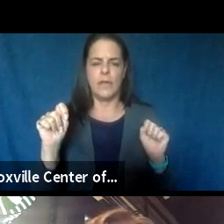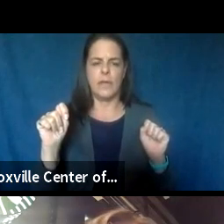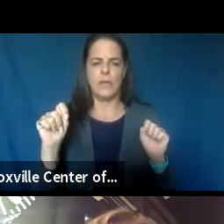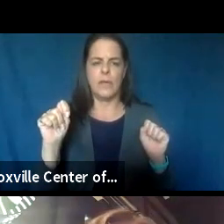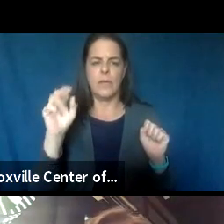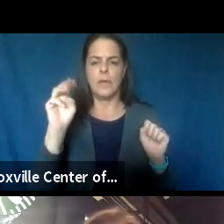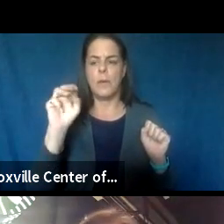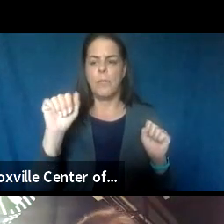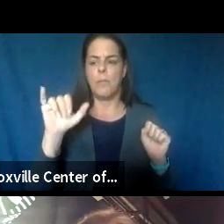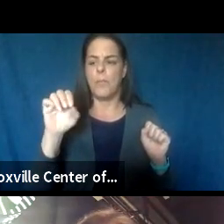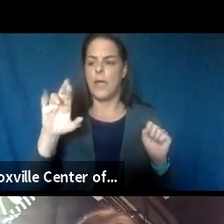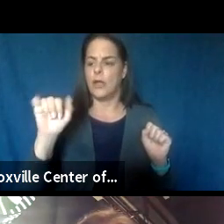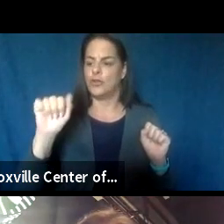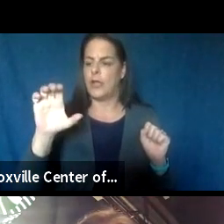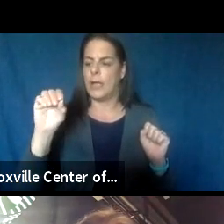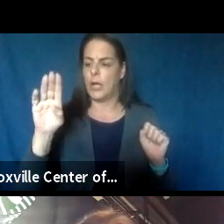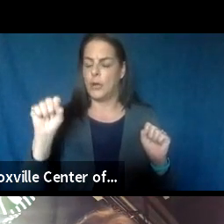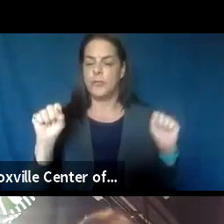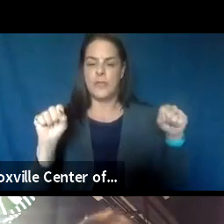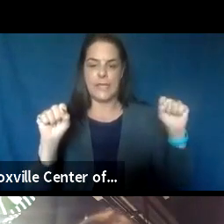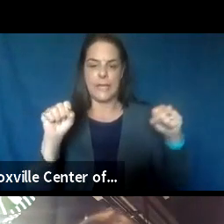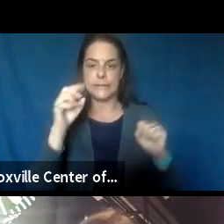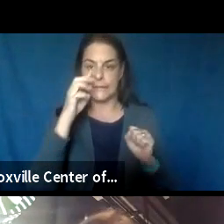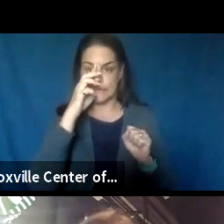Mayor Jacobs, Yes.